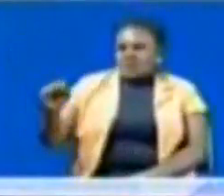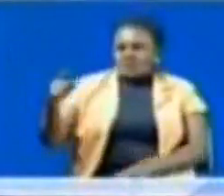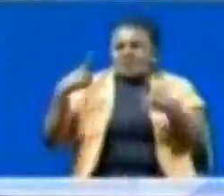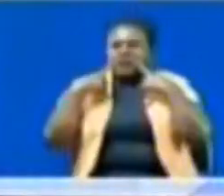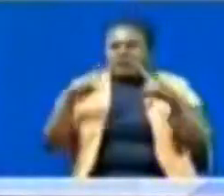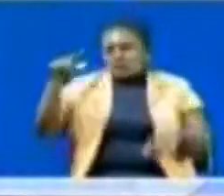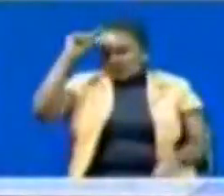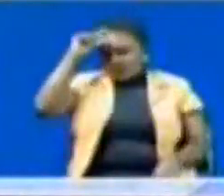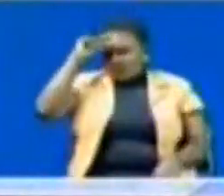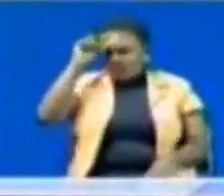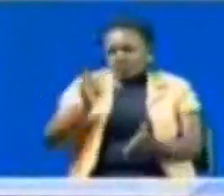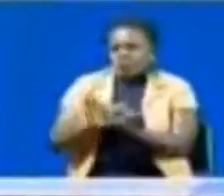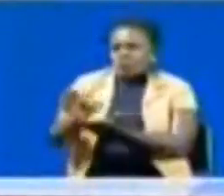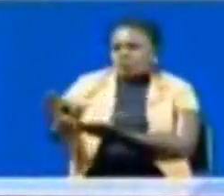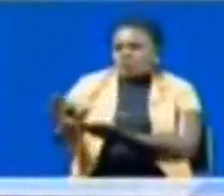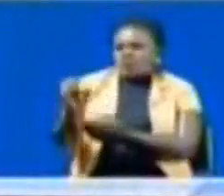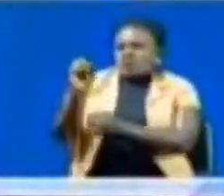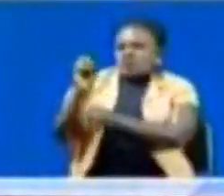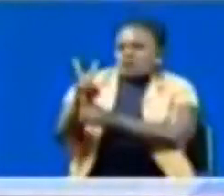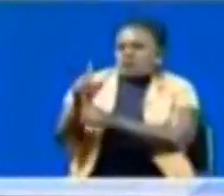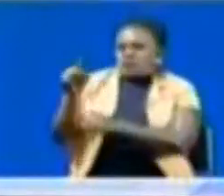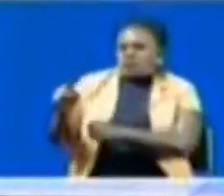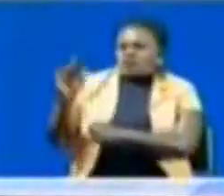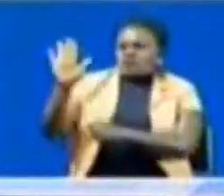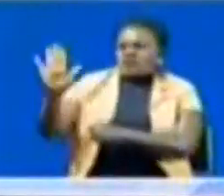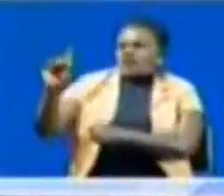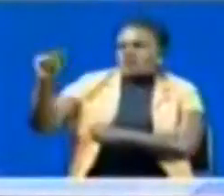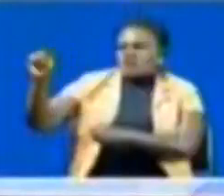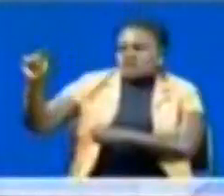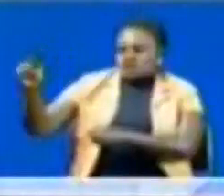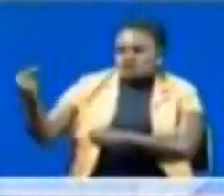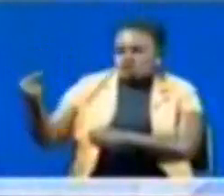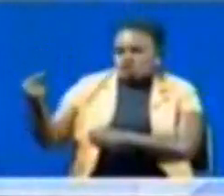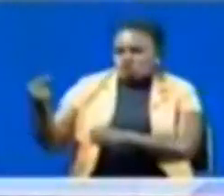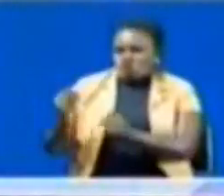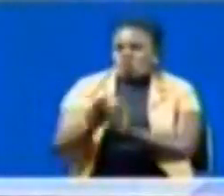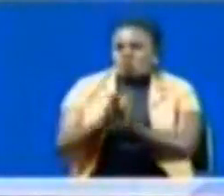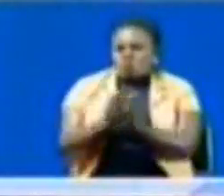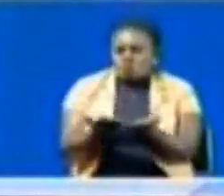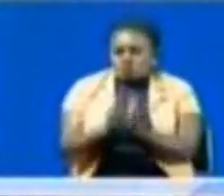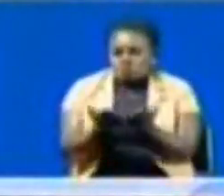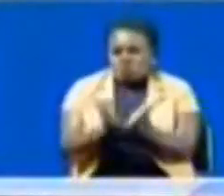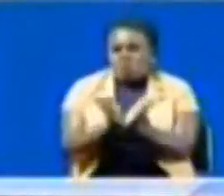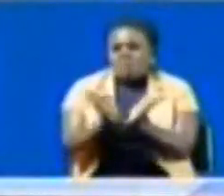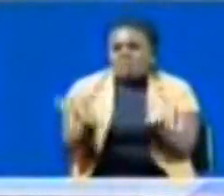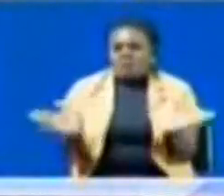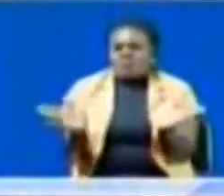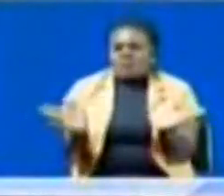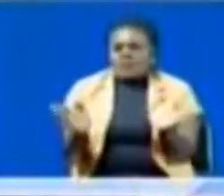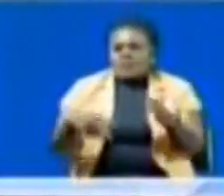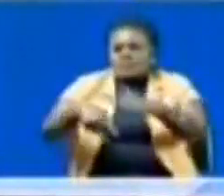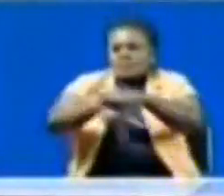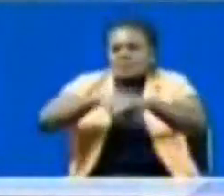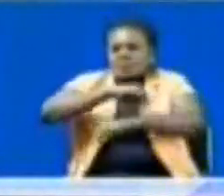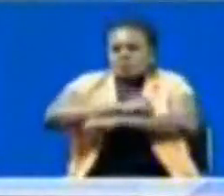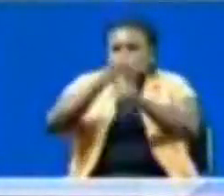the government has distributed a total of 12.5 million early grade literacy and numeracy textbooks to public primary schools in